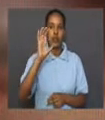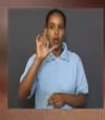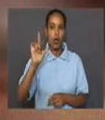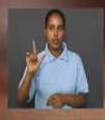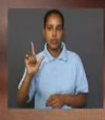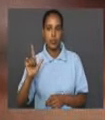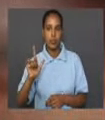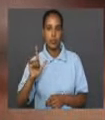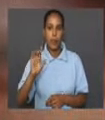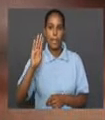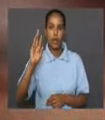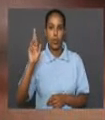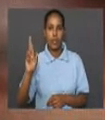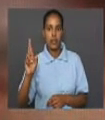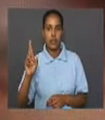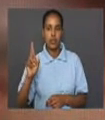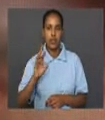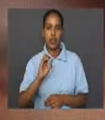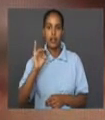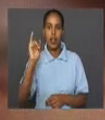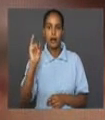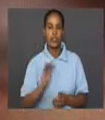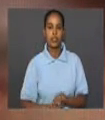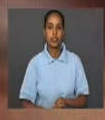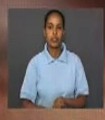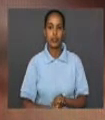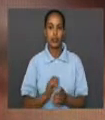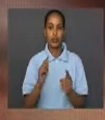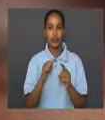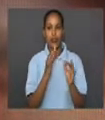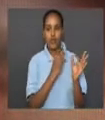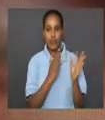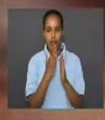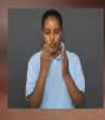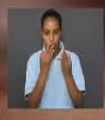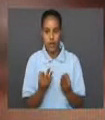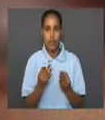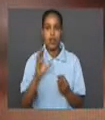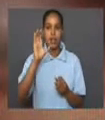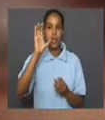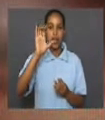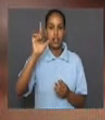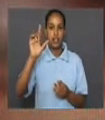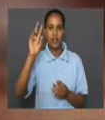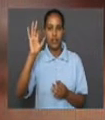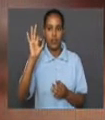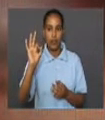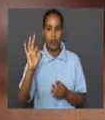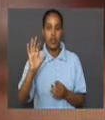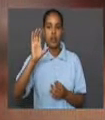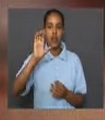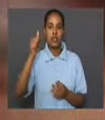chlorine, bromine, and iodine to form calcium fluoride,